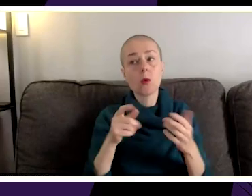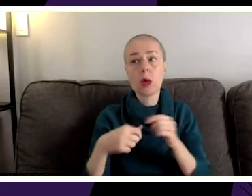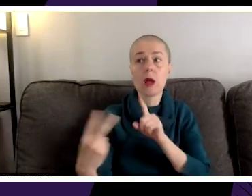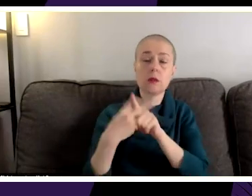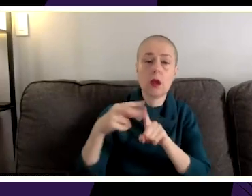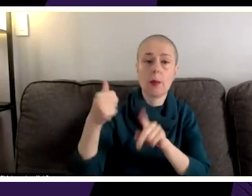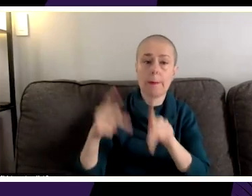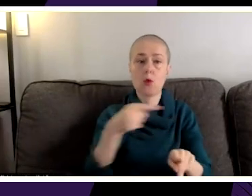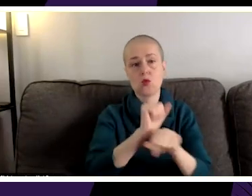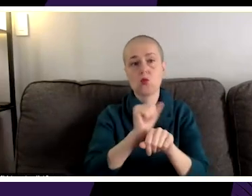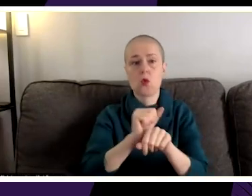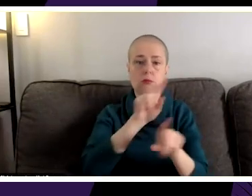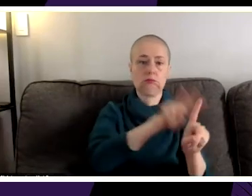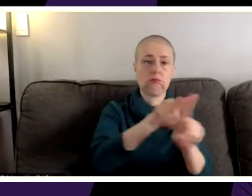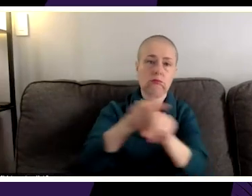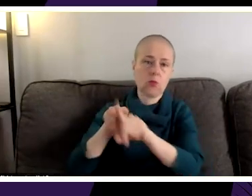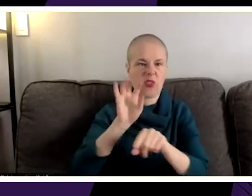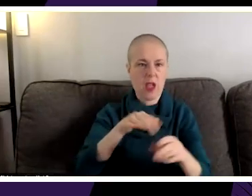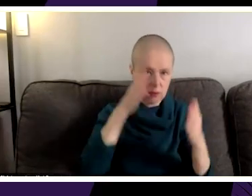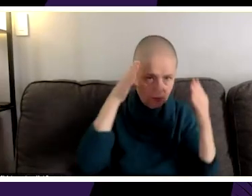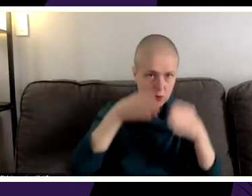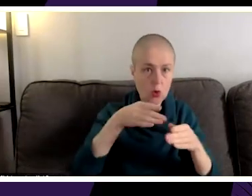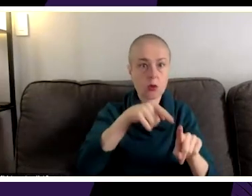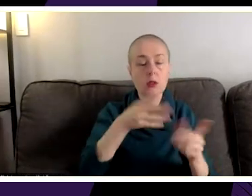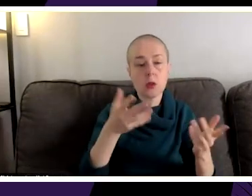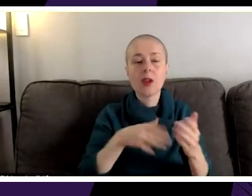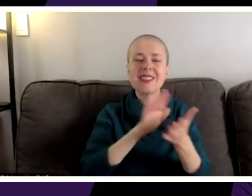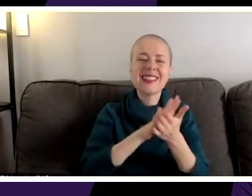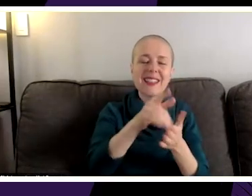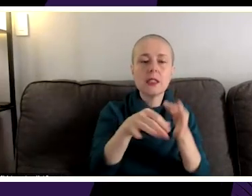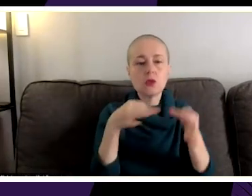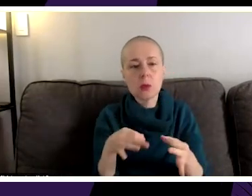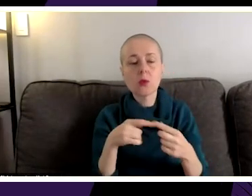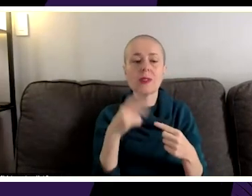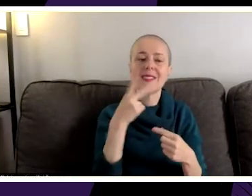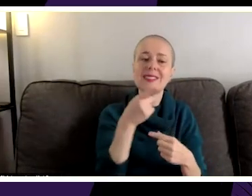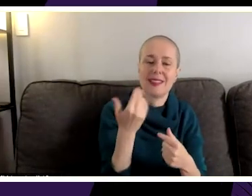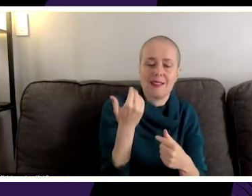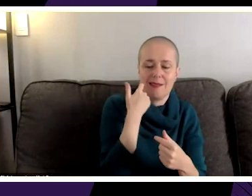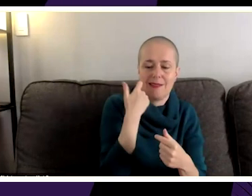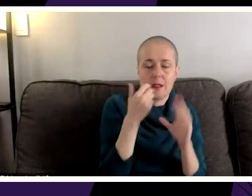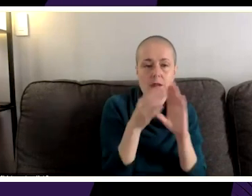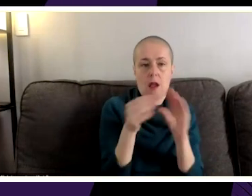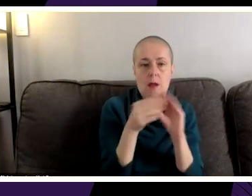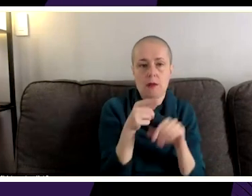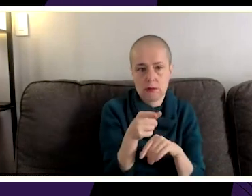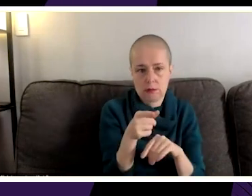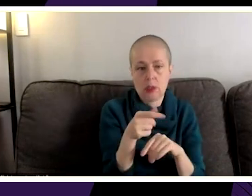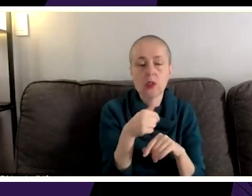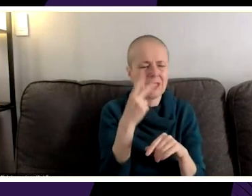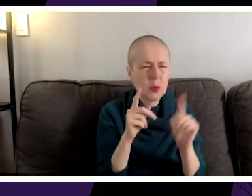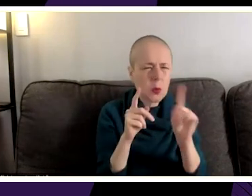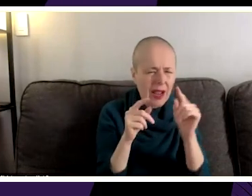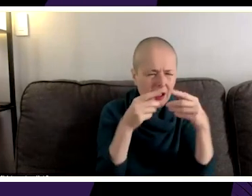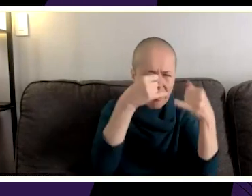nice thing, the description thing. You can basically check the last commit and you can exactly see the lines that were changed. And not